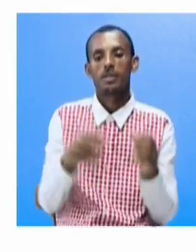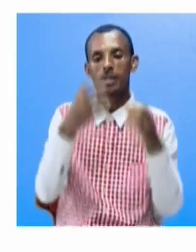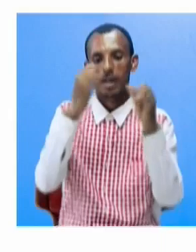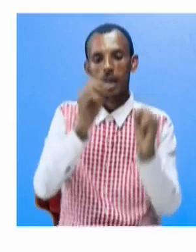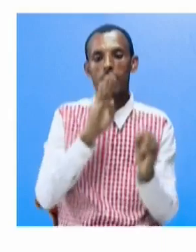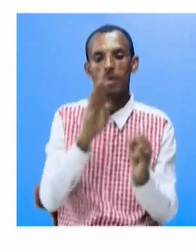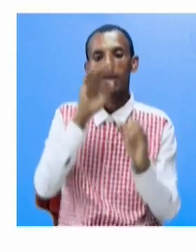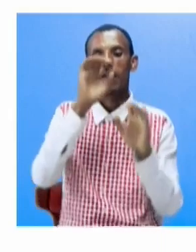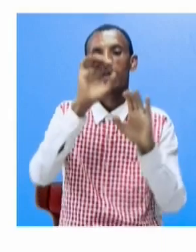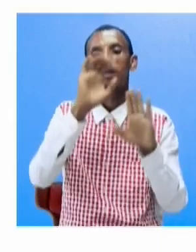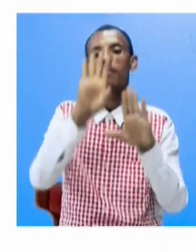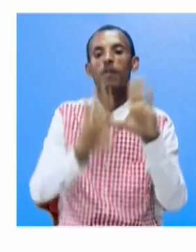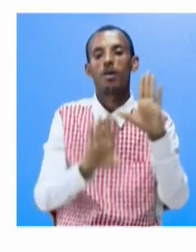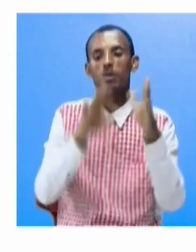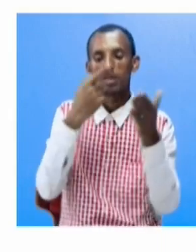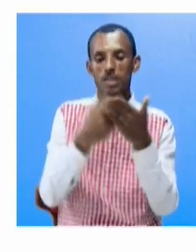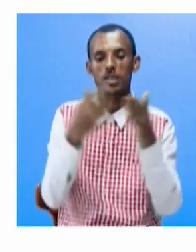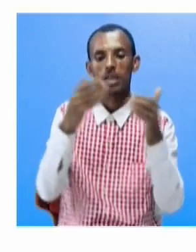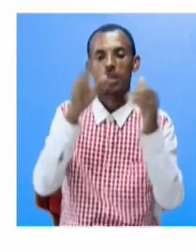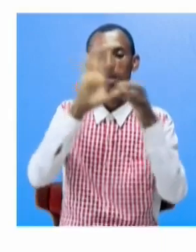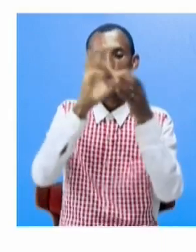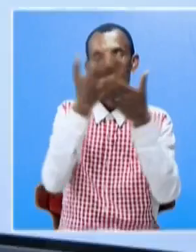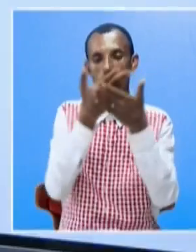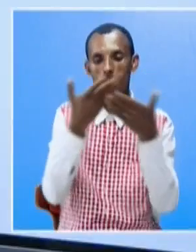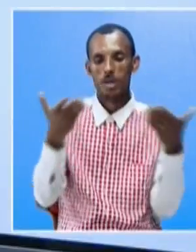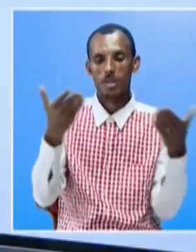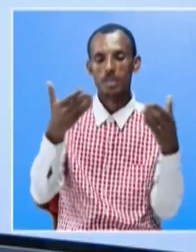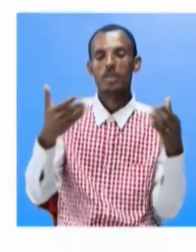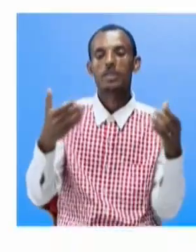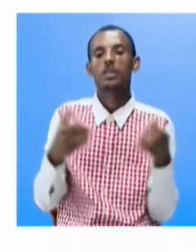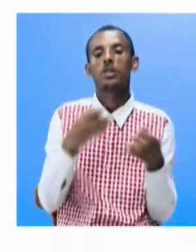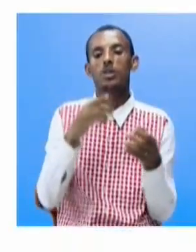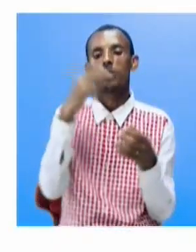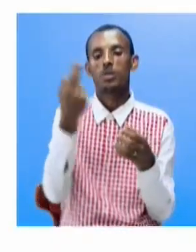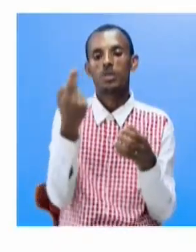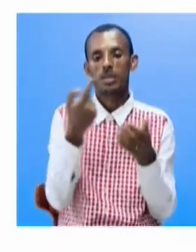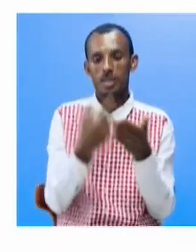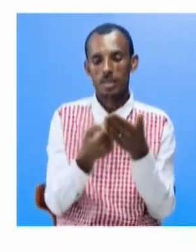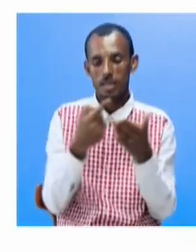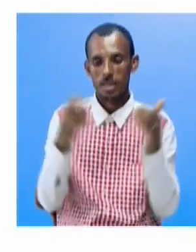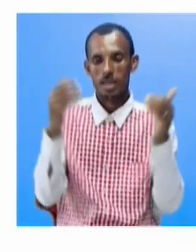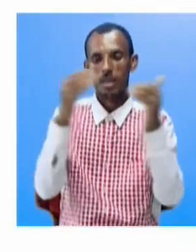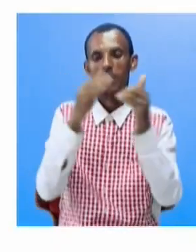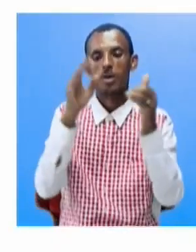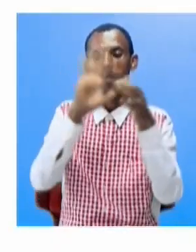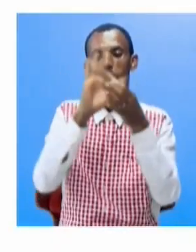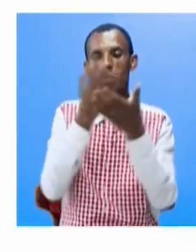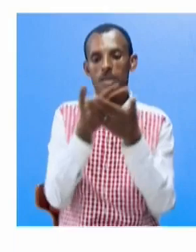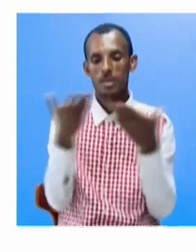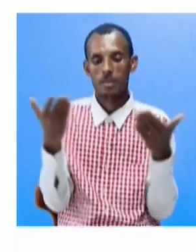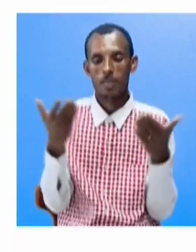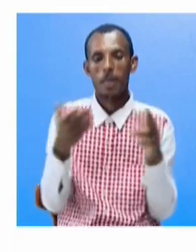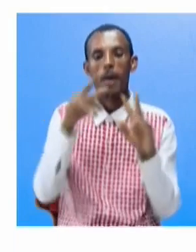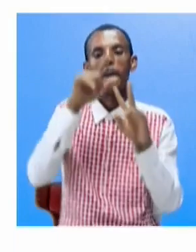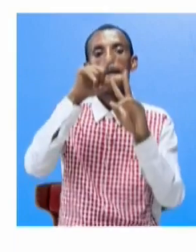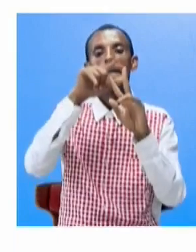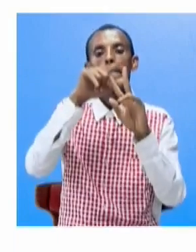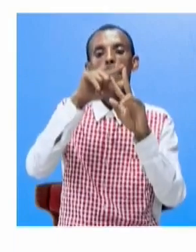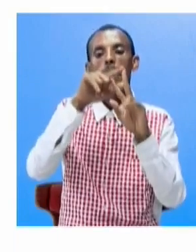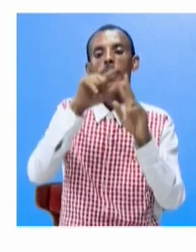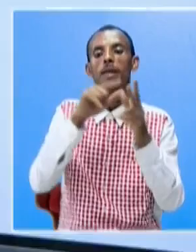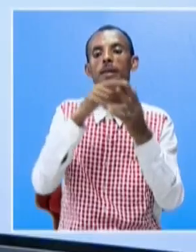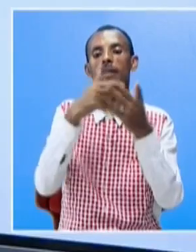this equation, 2 pi times radius, or using this equation, pi times